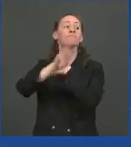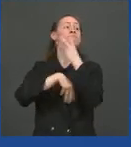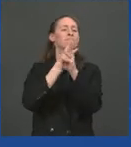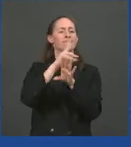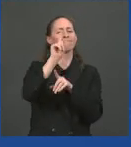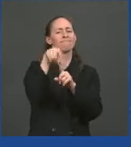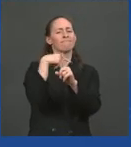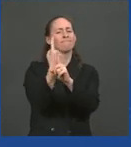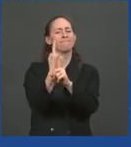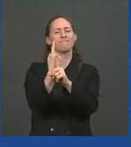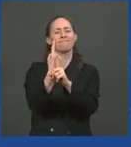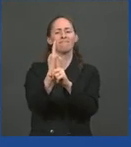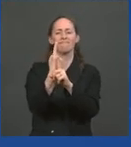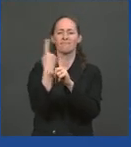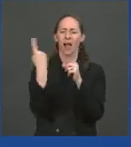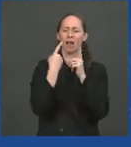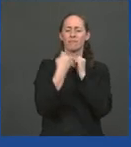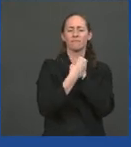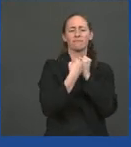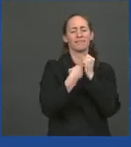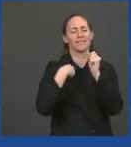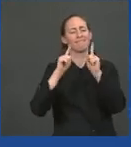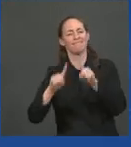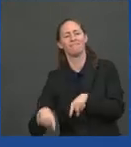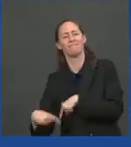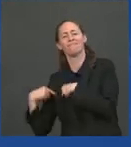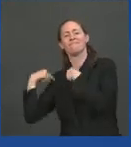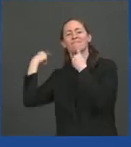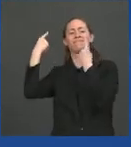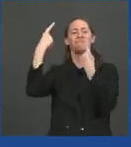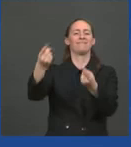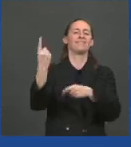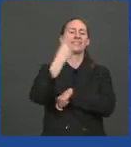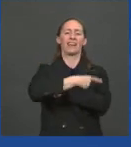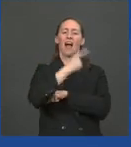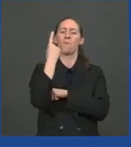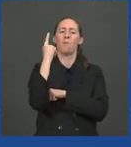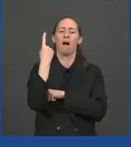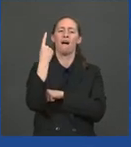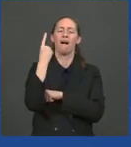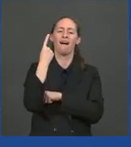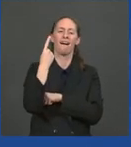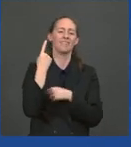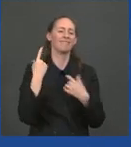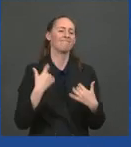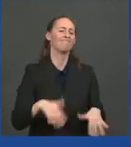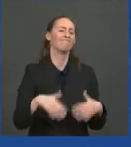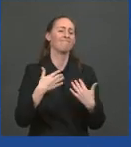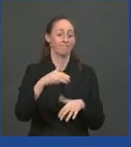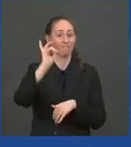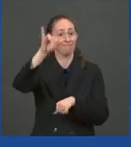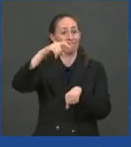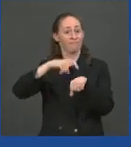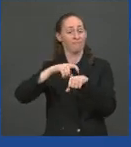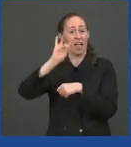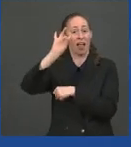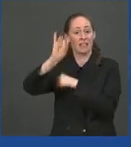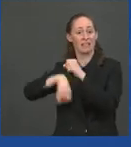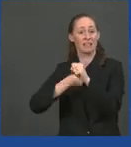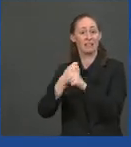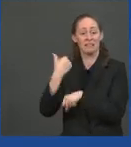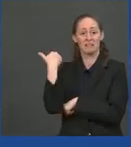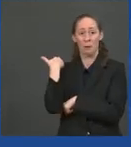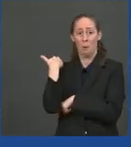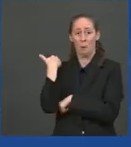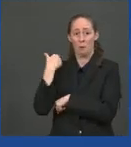supported us when we won. We were the worst team in the NBA, and 8 years later, we were the best team in the NBA. And they've